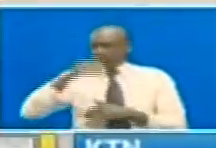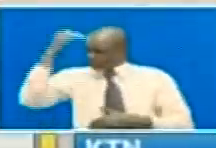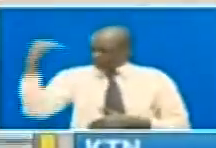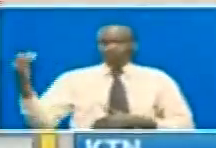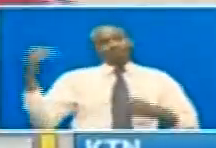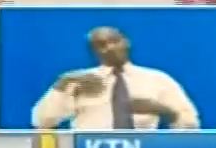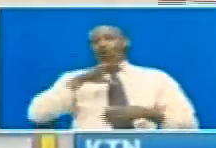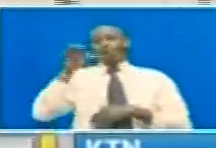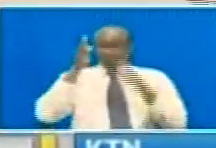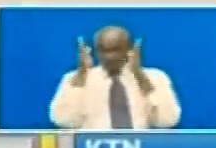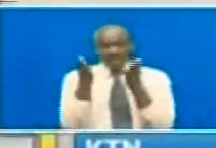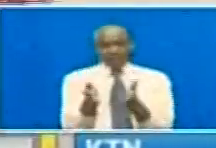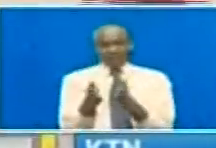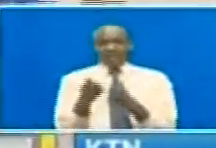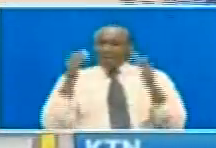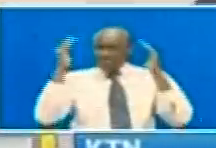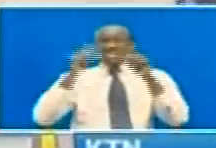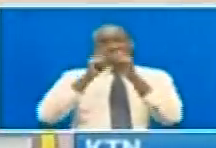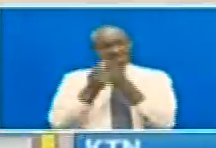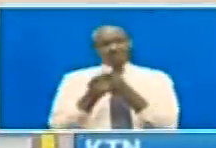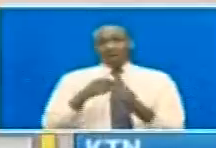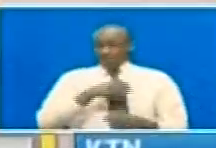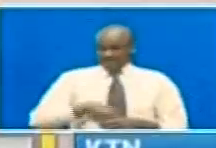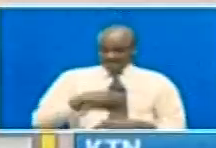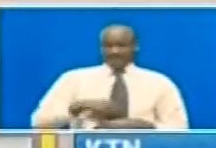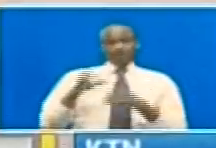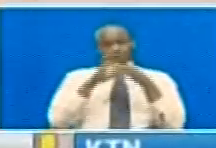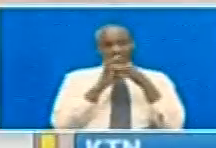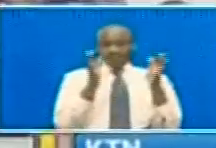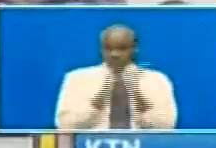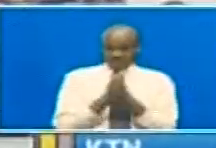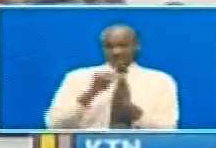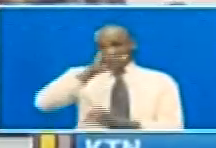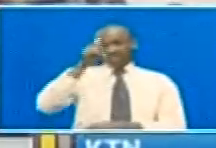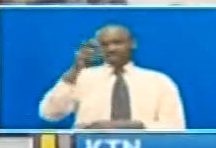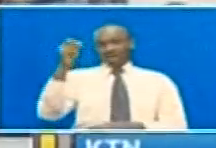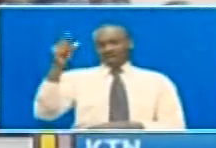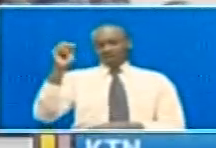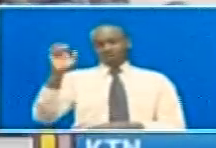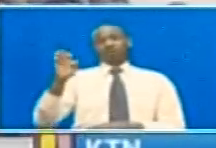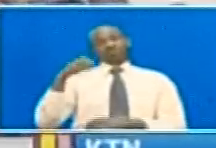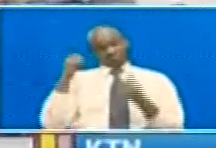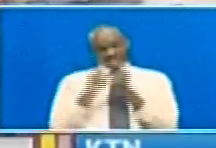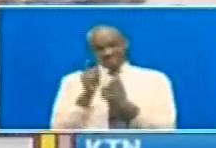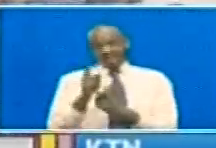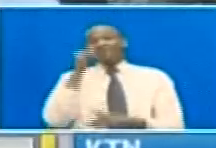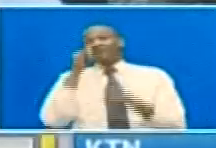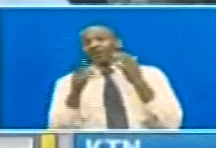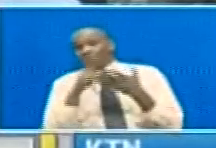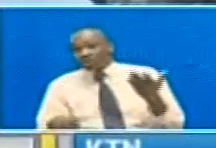stop when two of the biggest teams here, Malindi United and Majengo, play each other. What next after the final we saw to